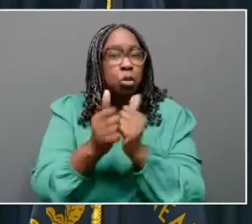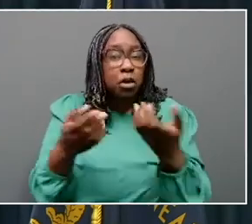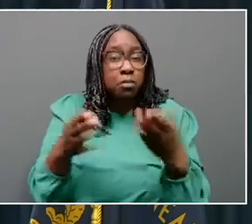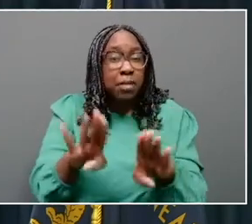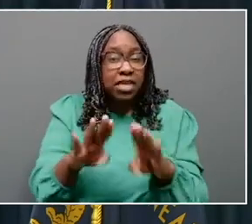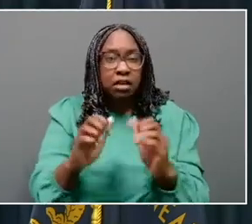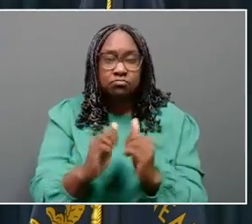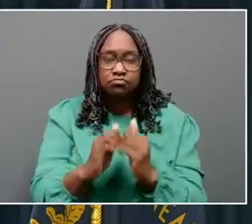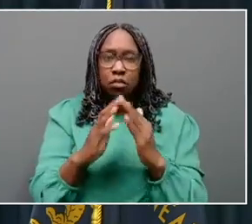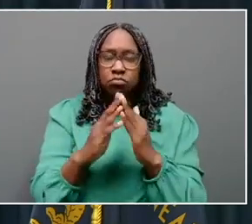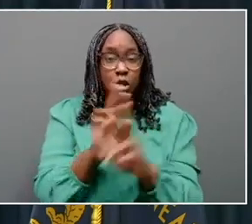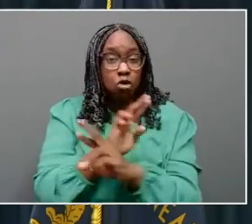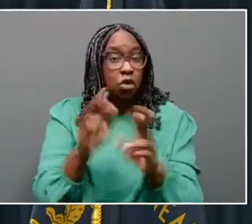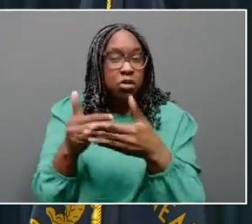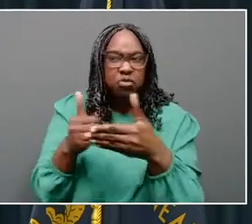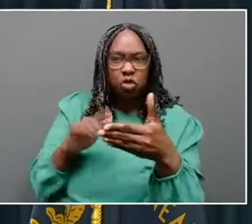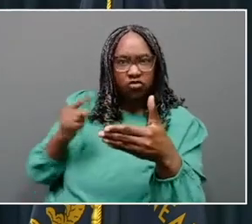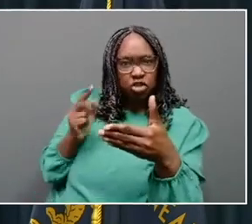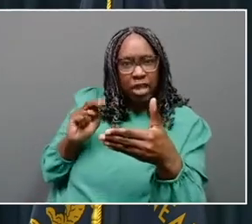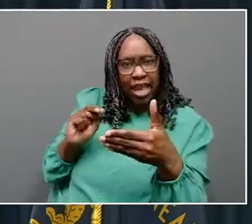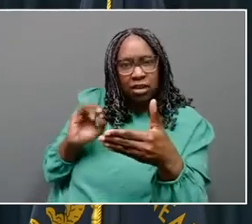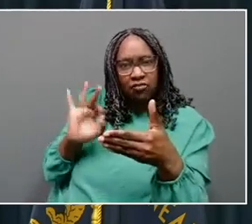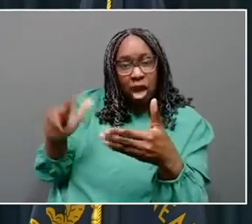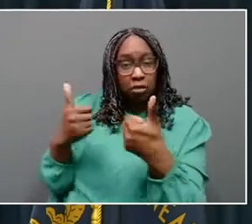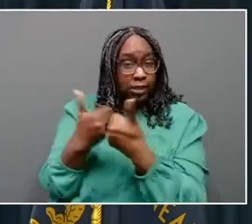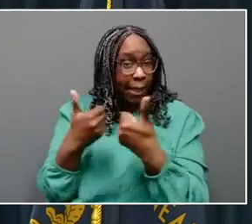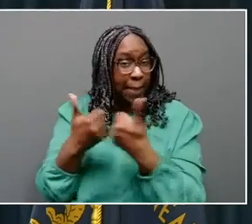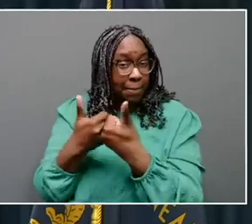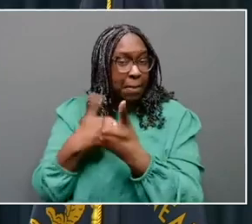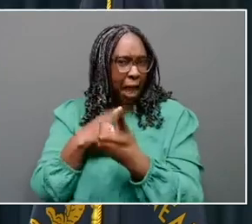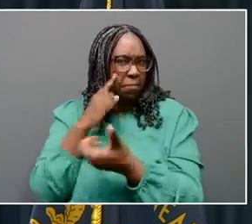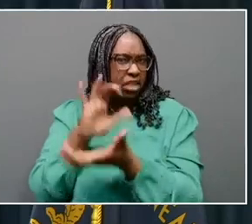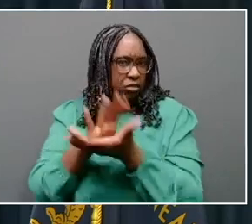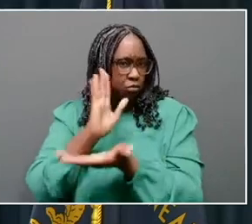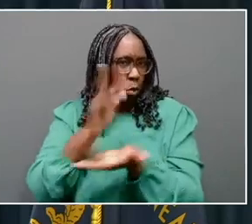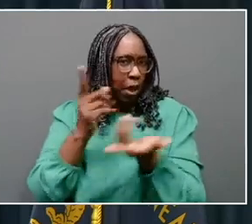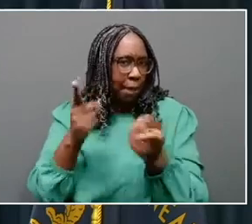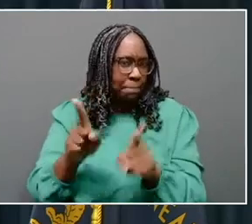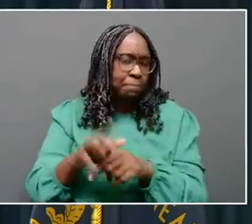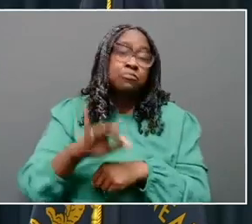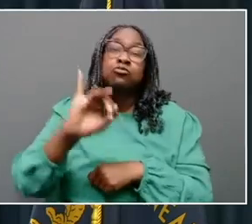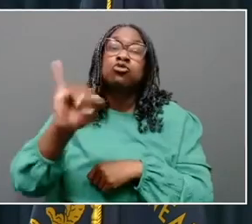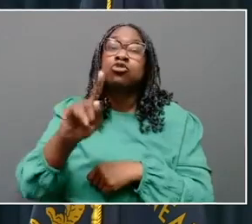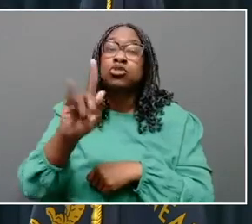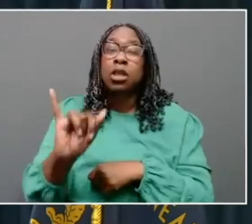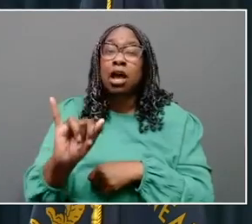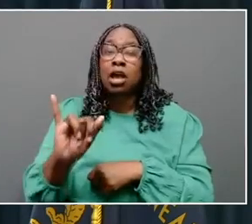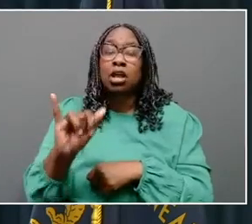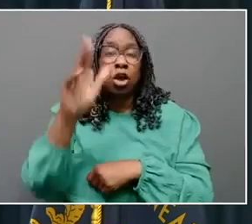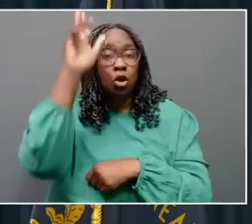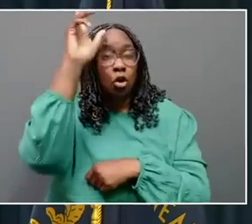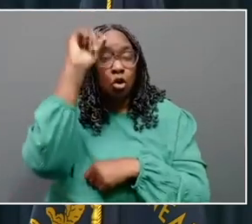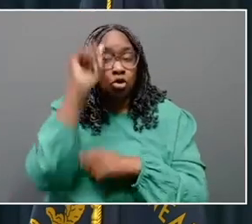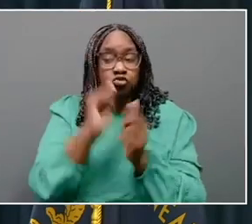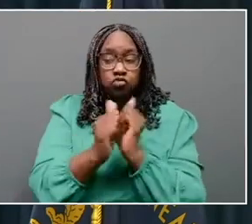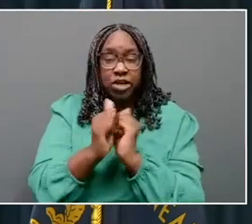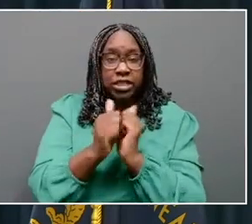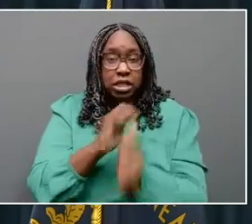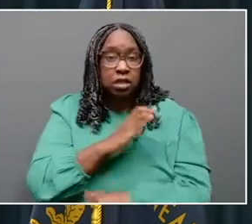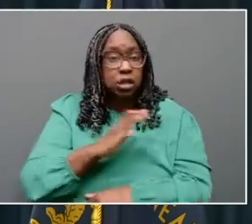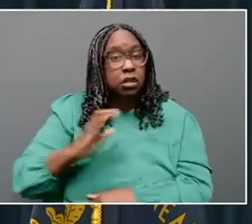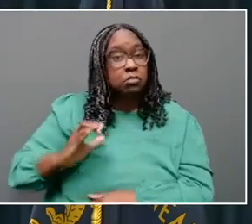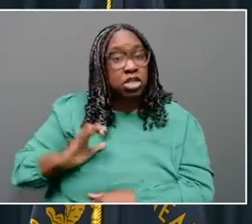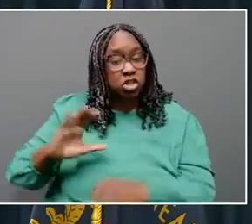the NFL season, and I believe we're on track to do that. In July, I believe the Horse Racing Commission, which is the group that